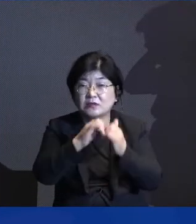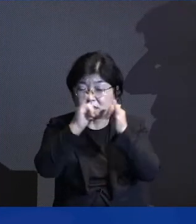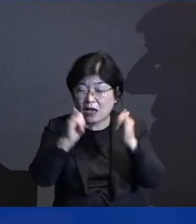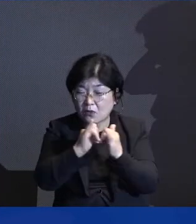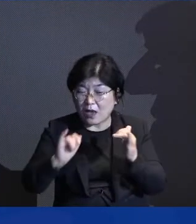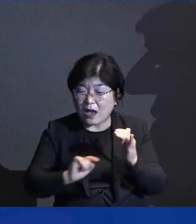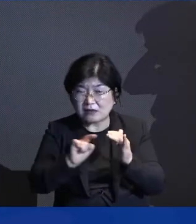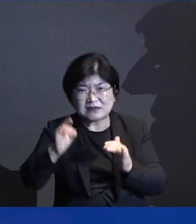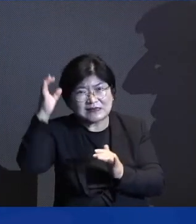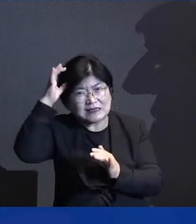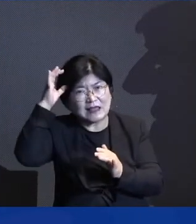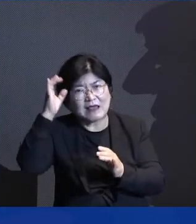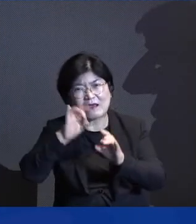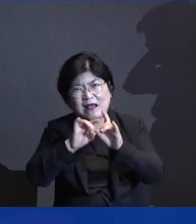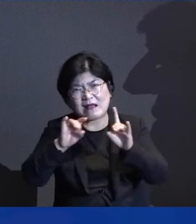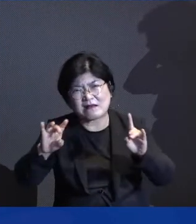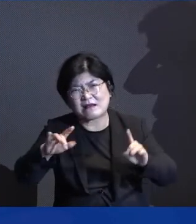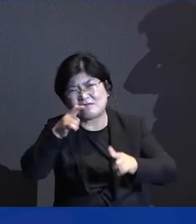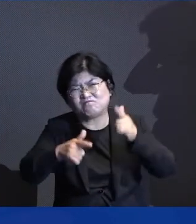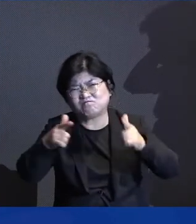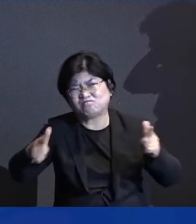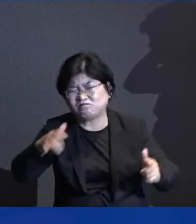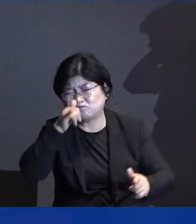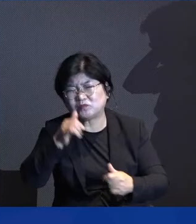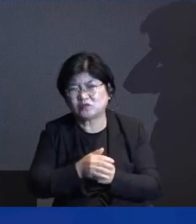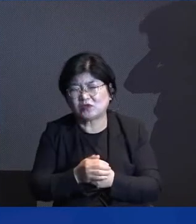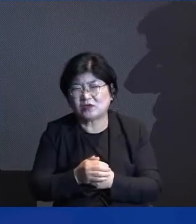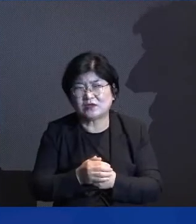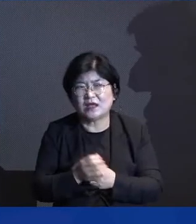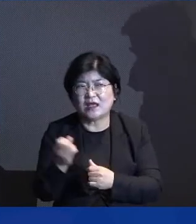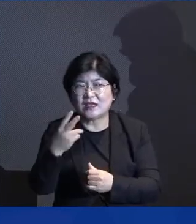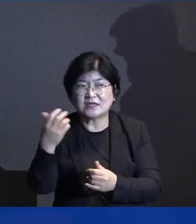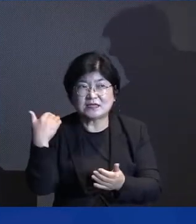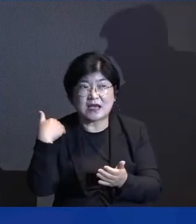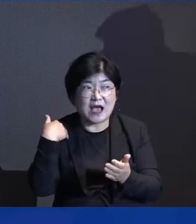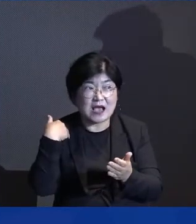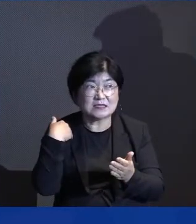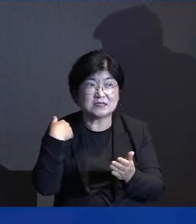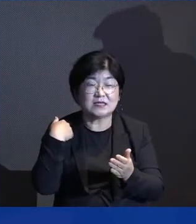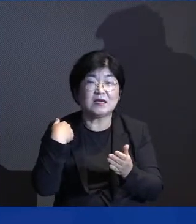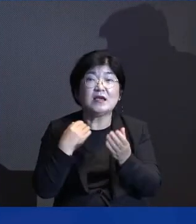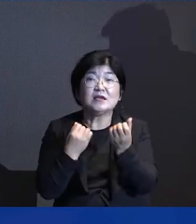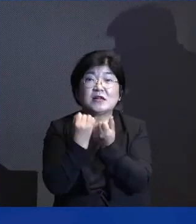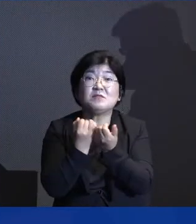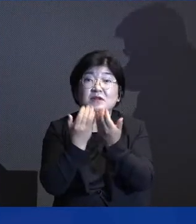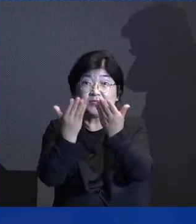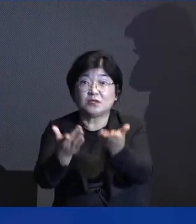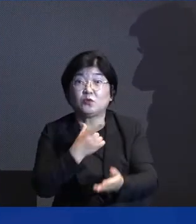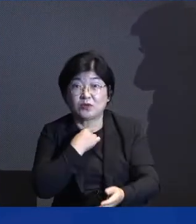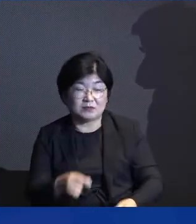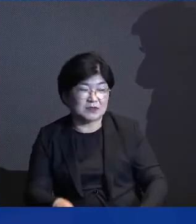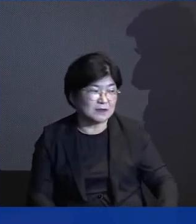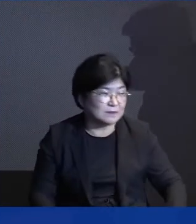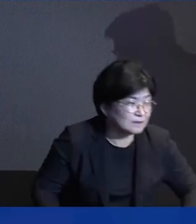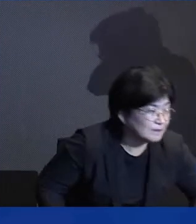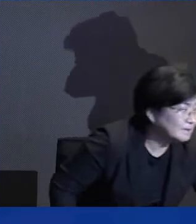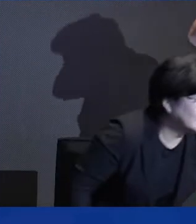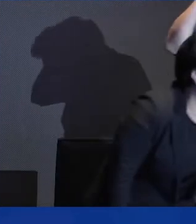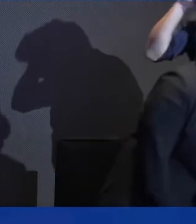But again, I would like to go back to this socio-economic status. That's the kind of key element